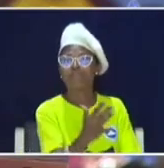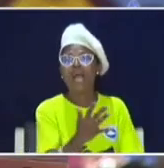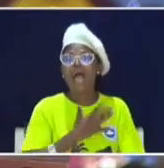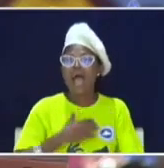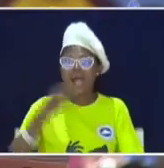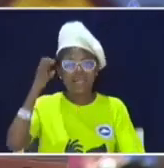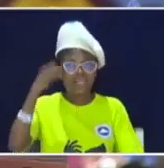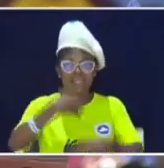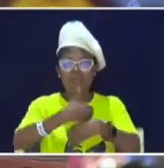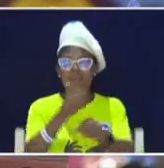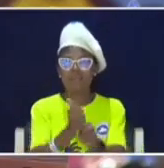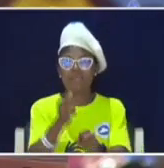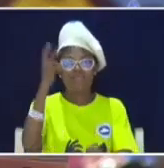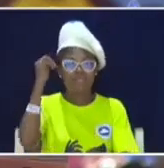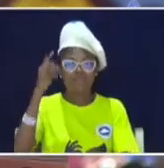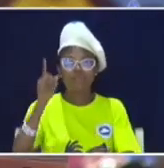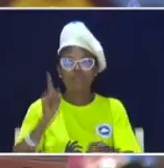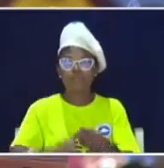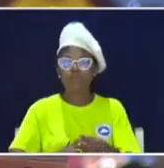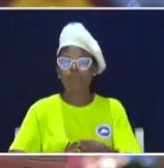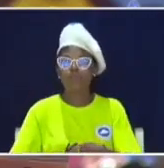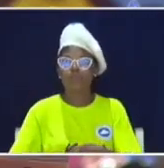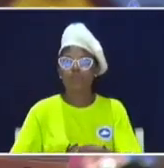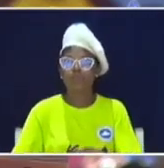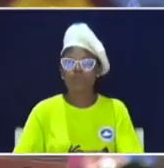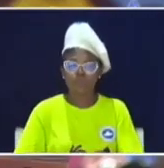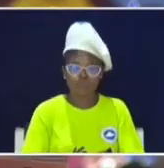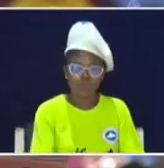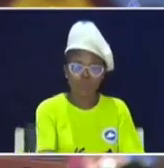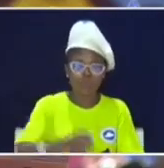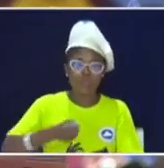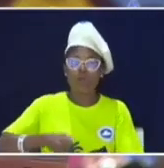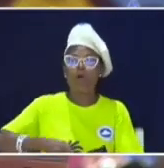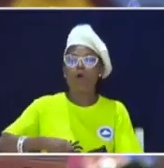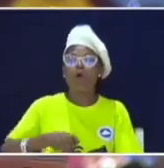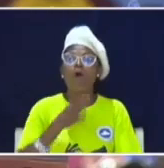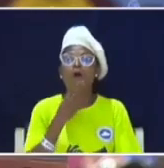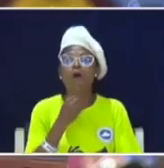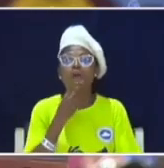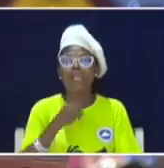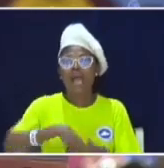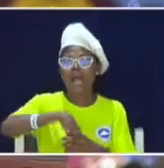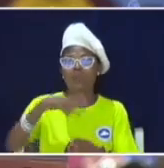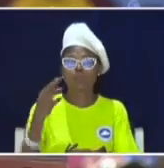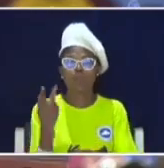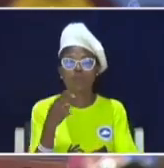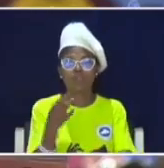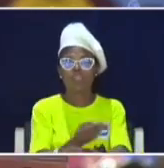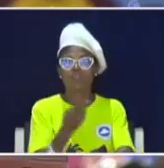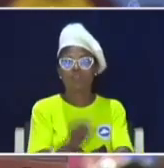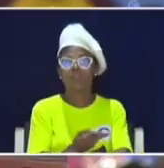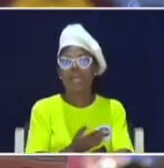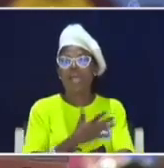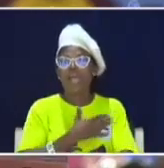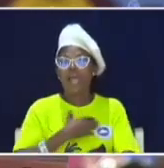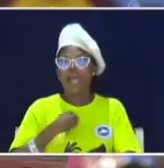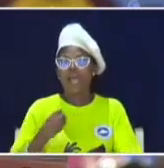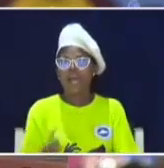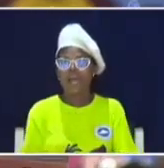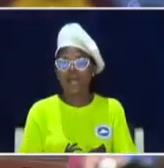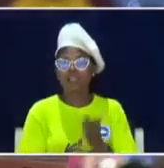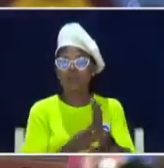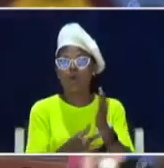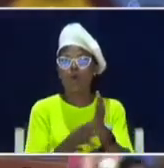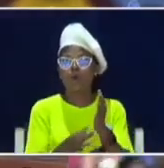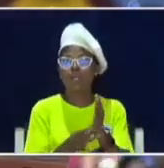and he made him to suck honey out of the rock and oil out of the flinty rock.